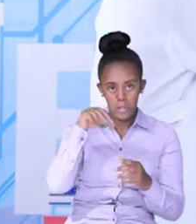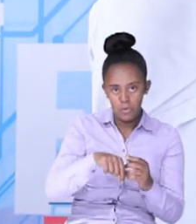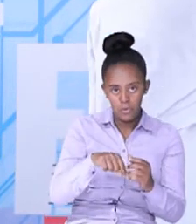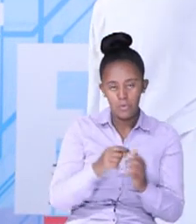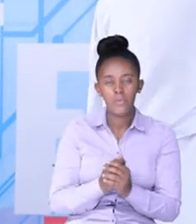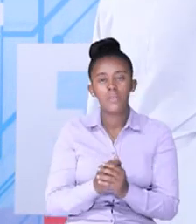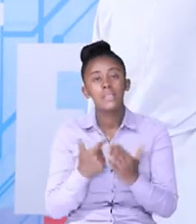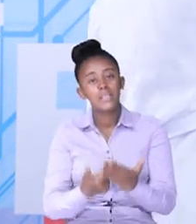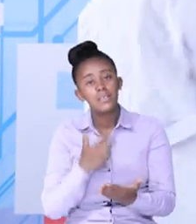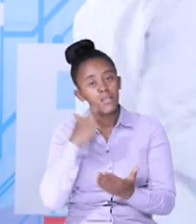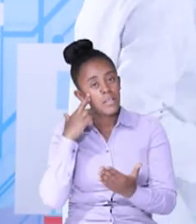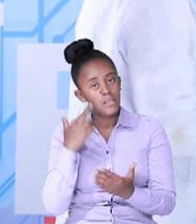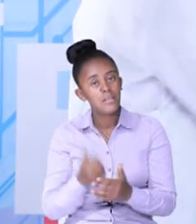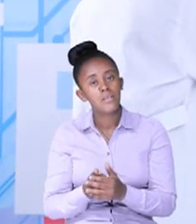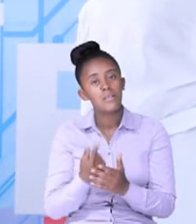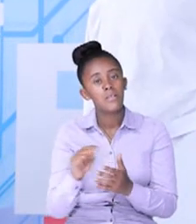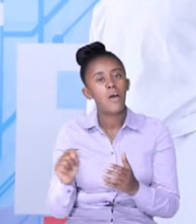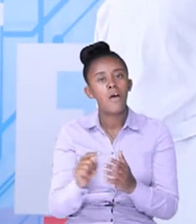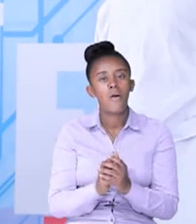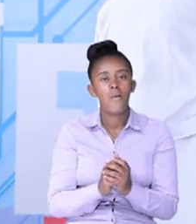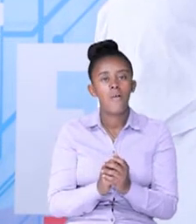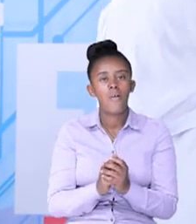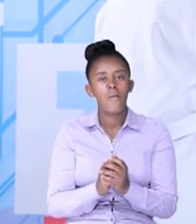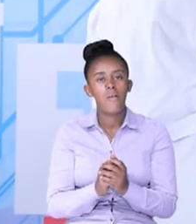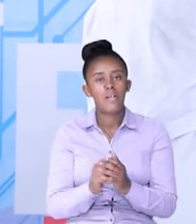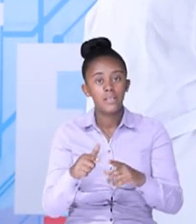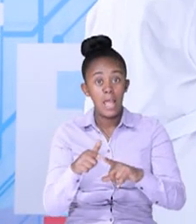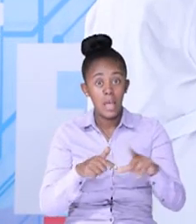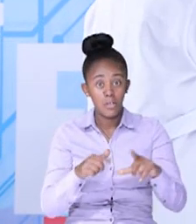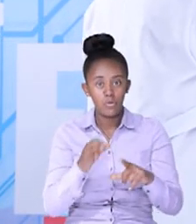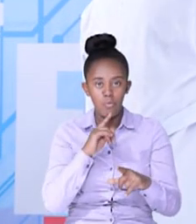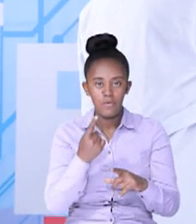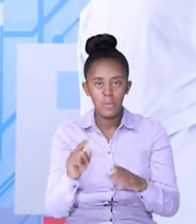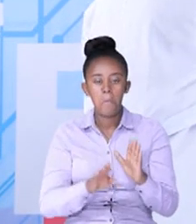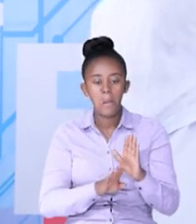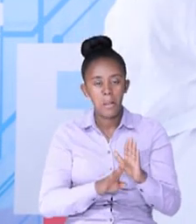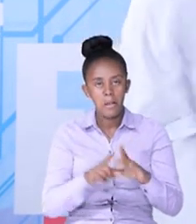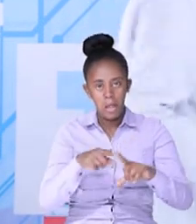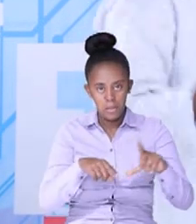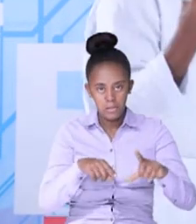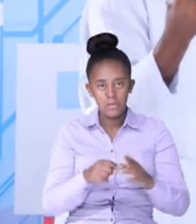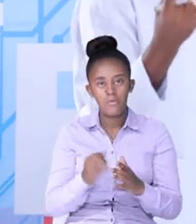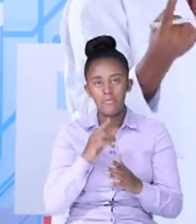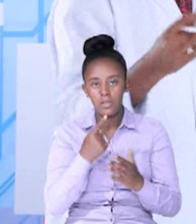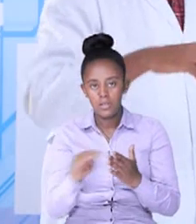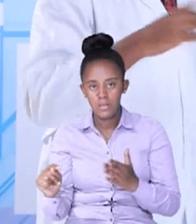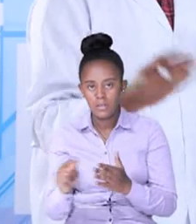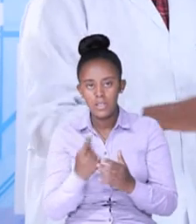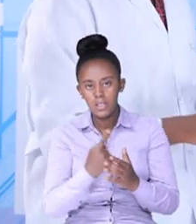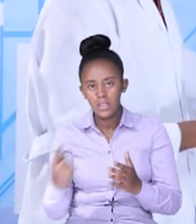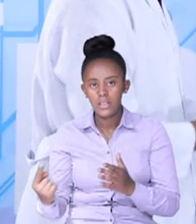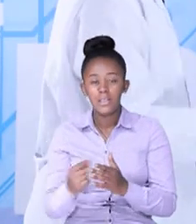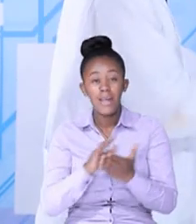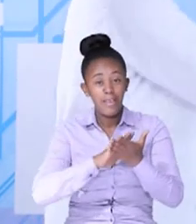Okay? In this case, let's take the cross-section, the length of the wire, L. So on each charged particle, we have a force. And